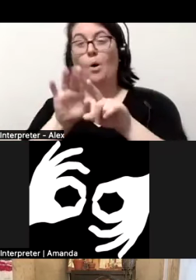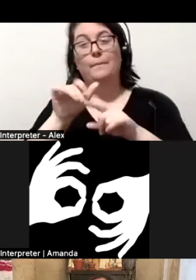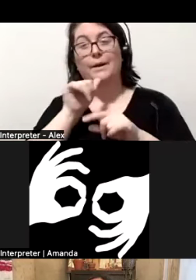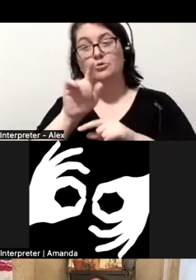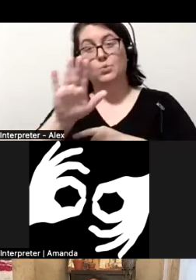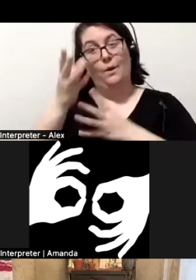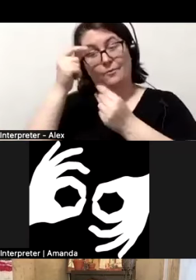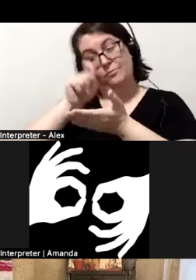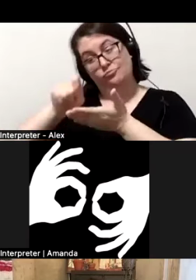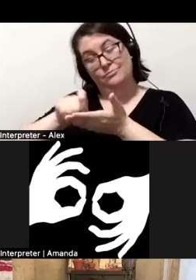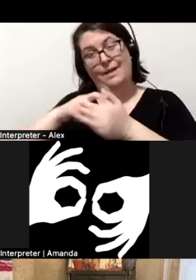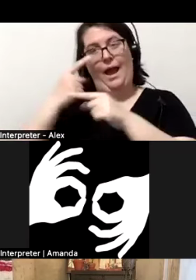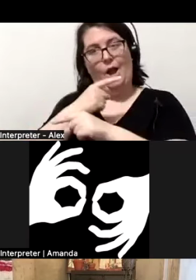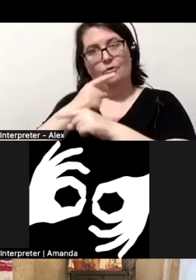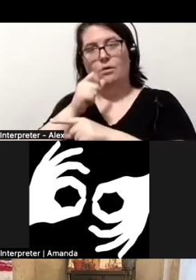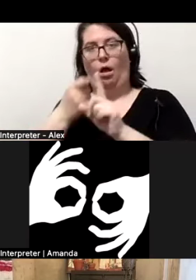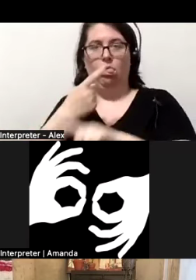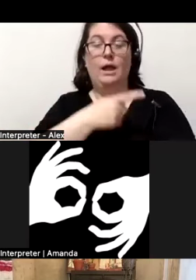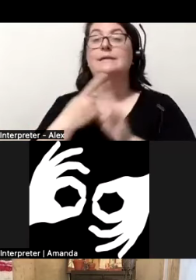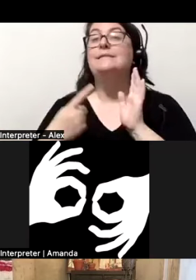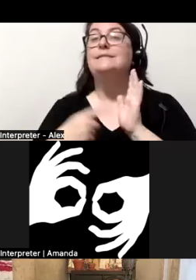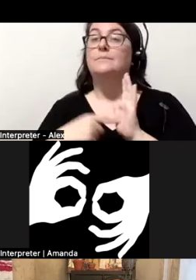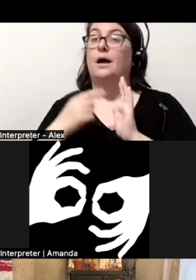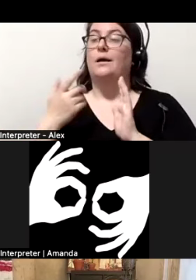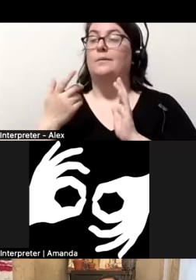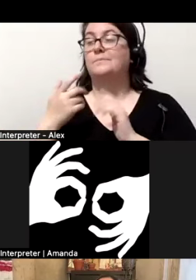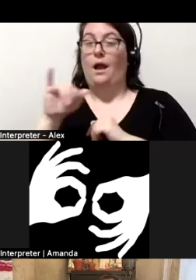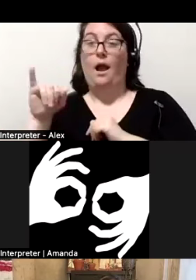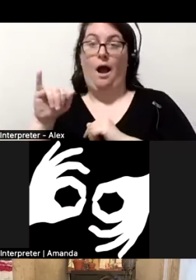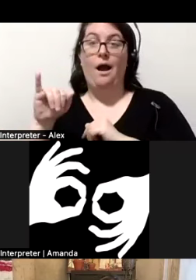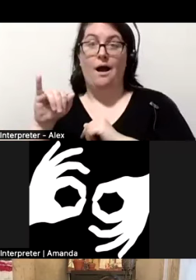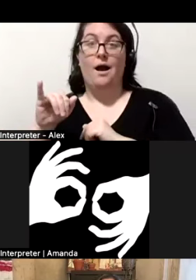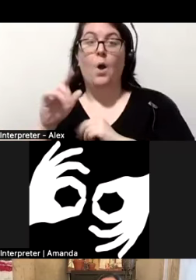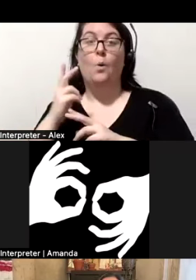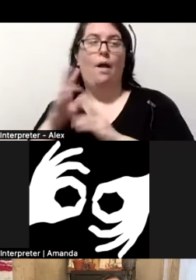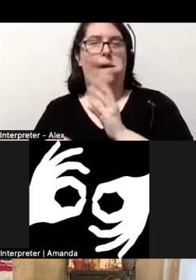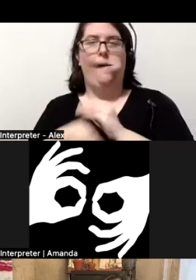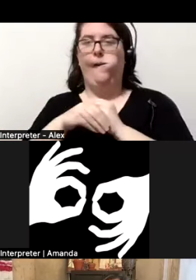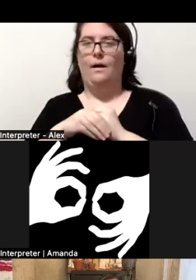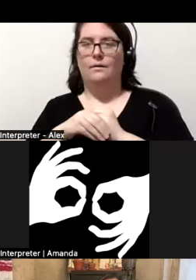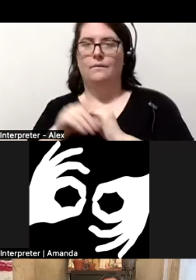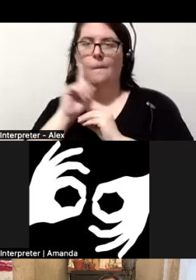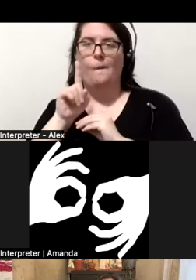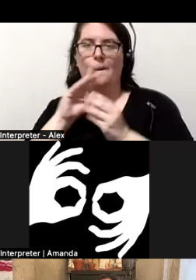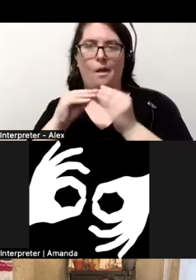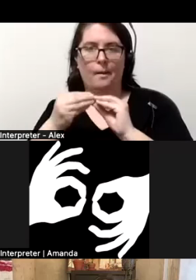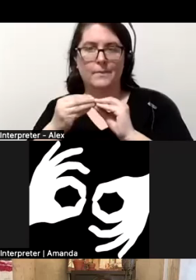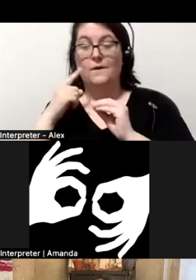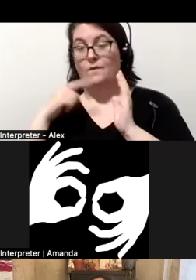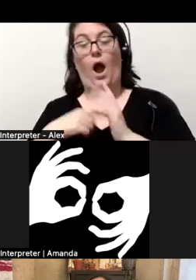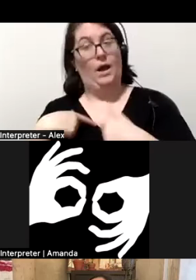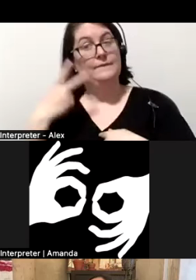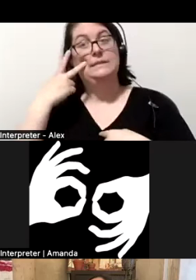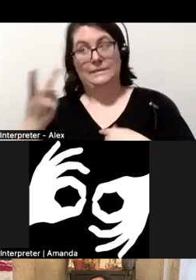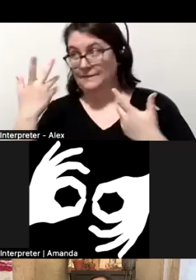accurate. So, some of these resources like ChatGPT will at times insert false numbers, for example. We have seen things like